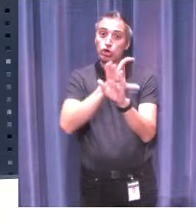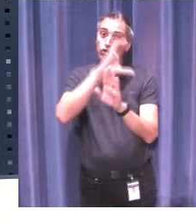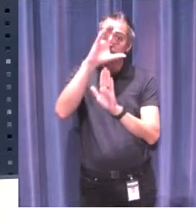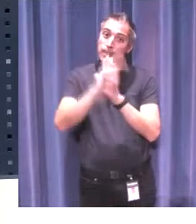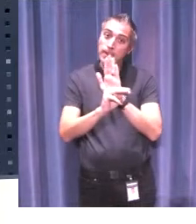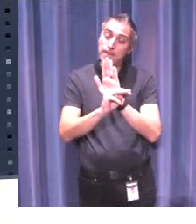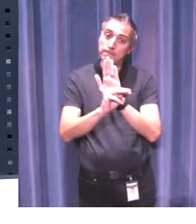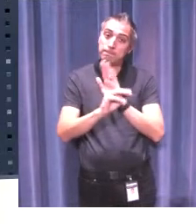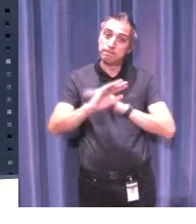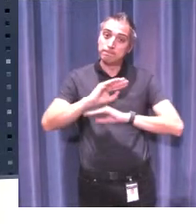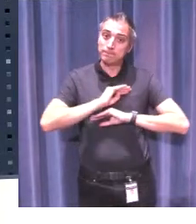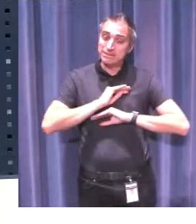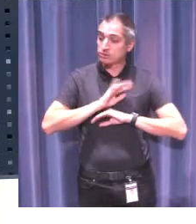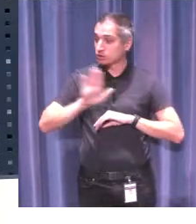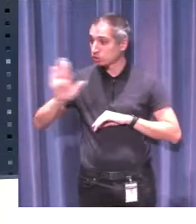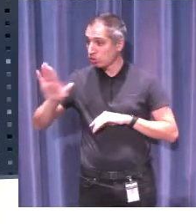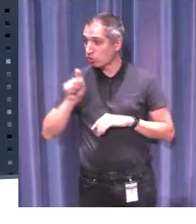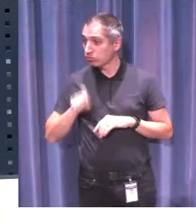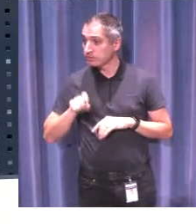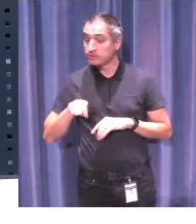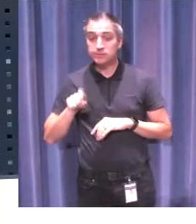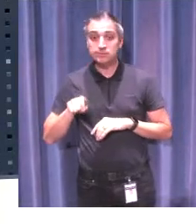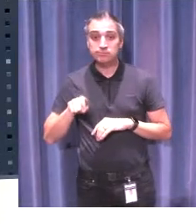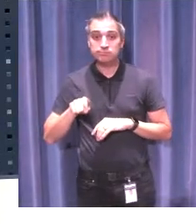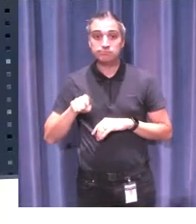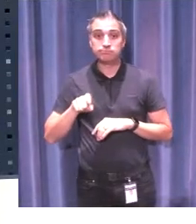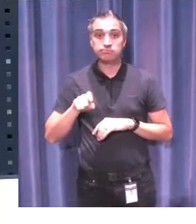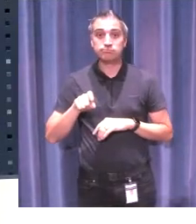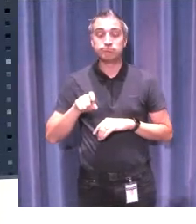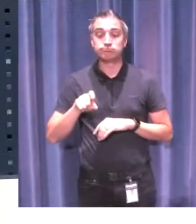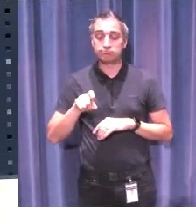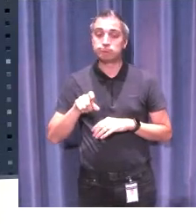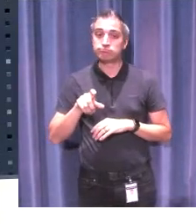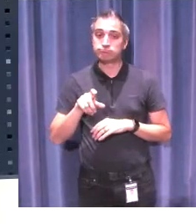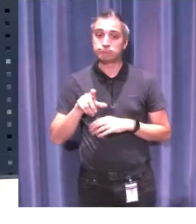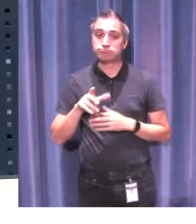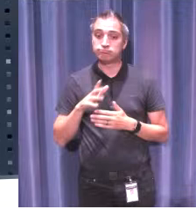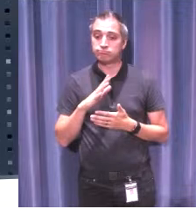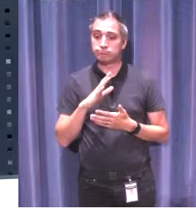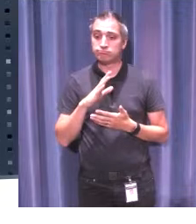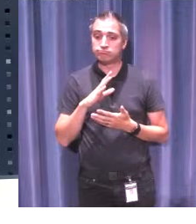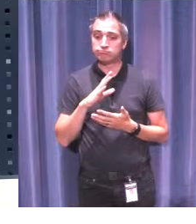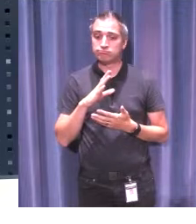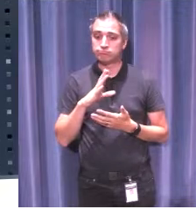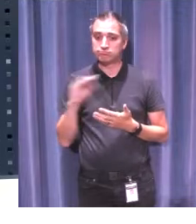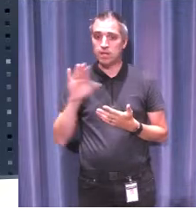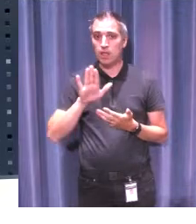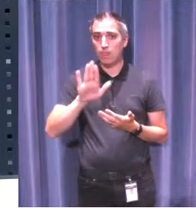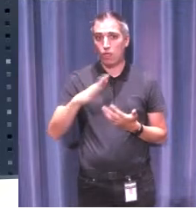meets their needs and desires can be created.